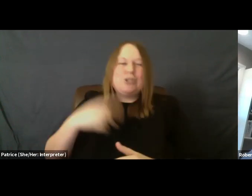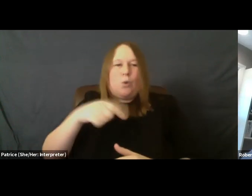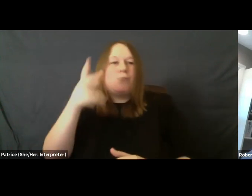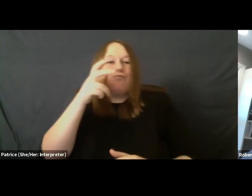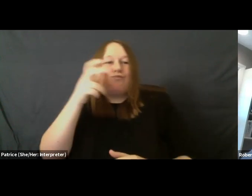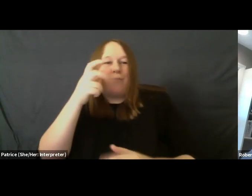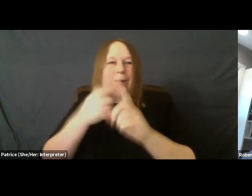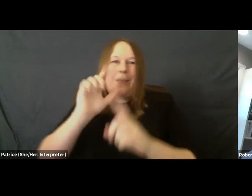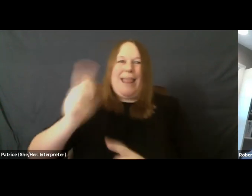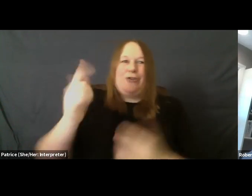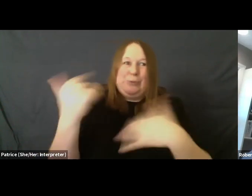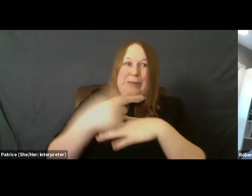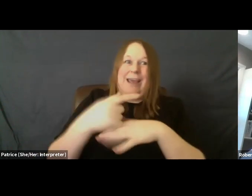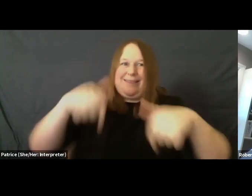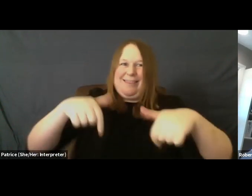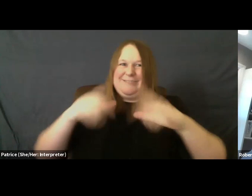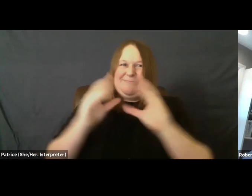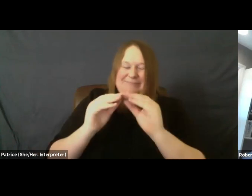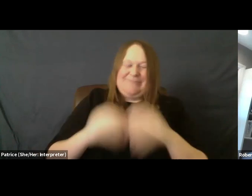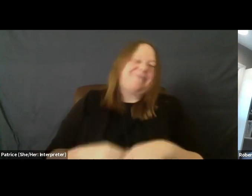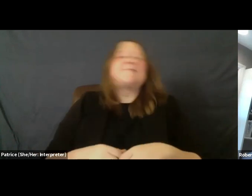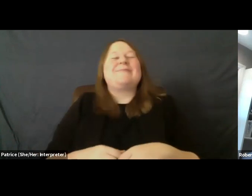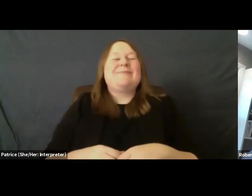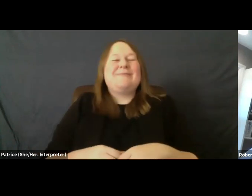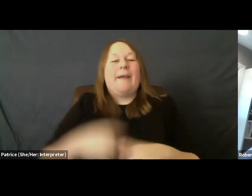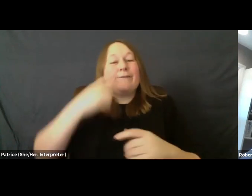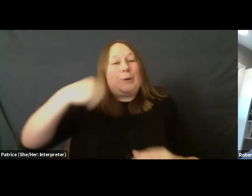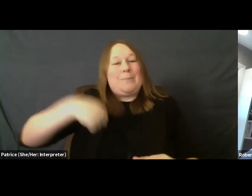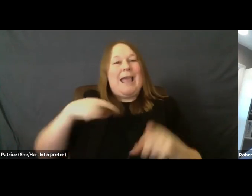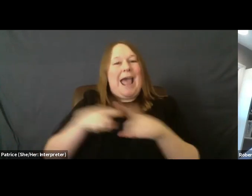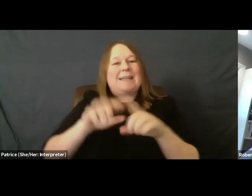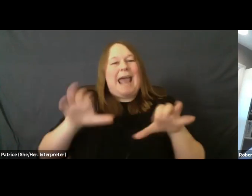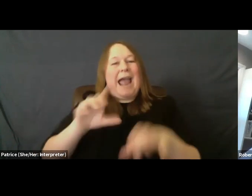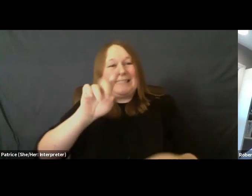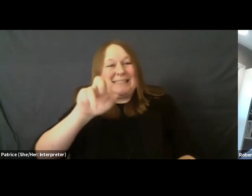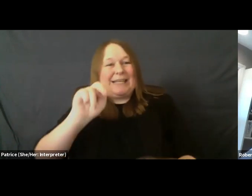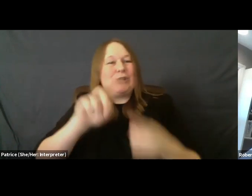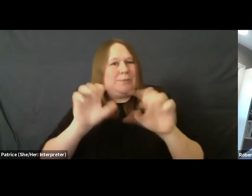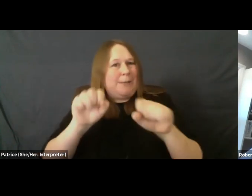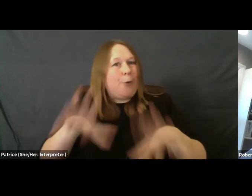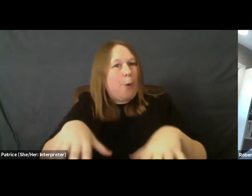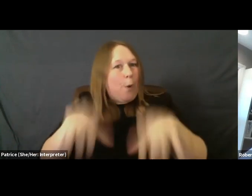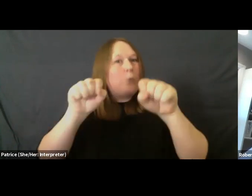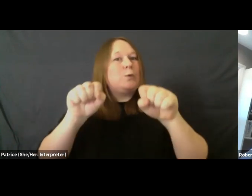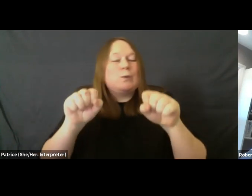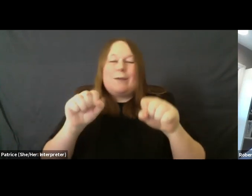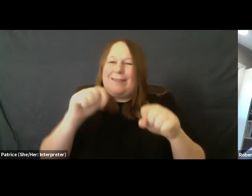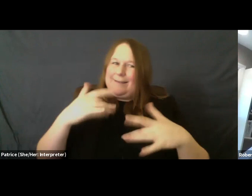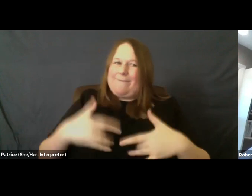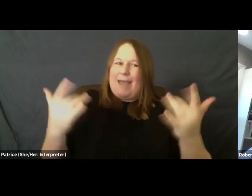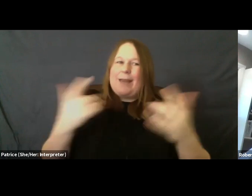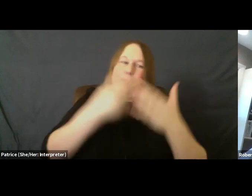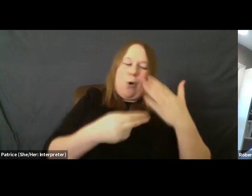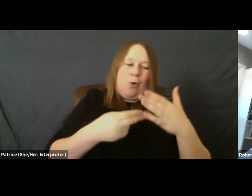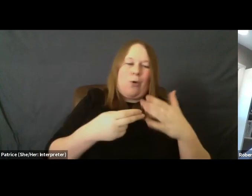from later today. And so this, for me as an acting dean, to be able to host this event, both in